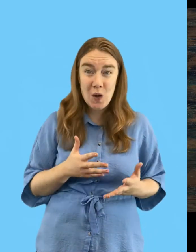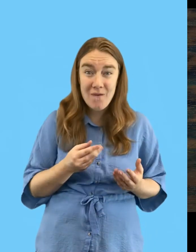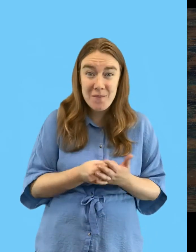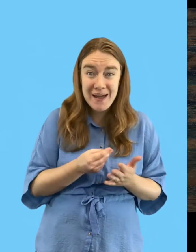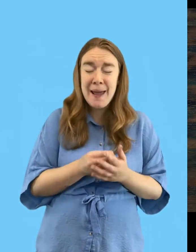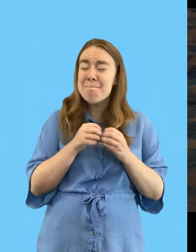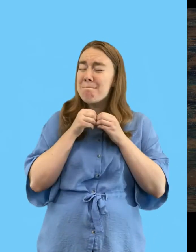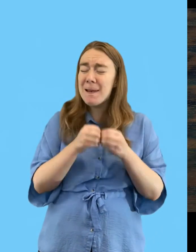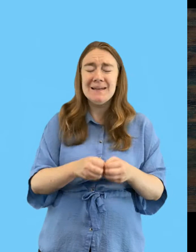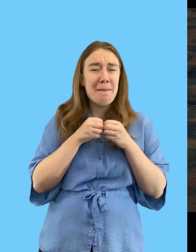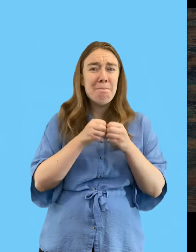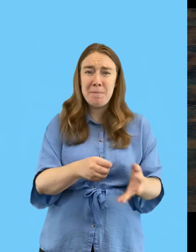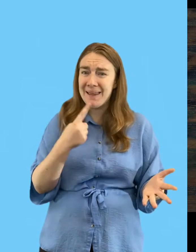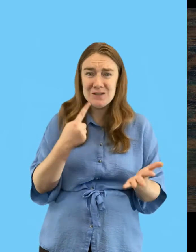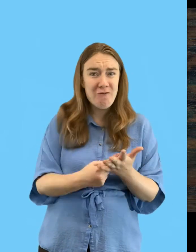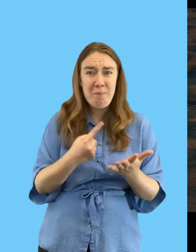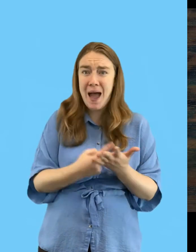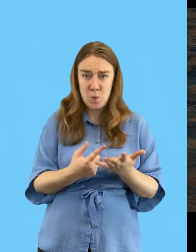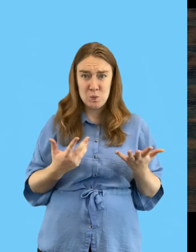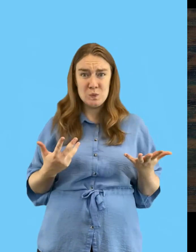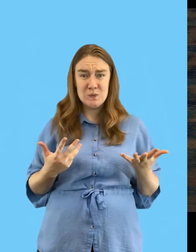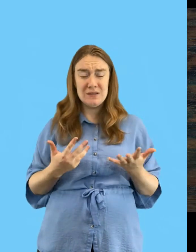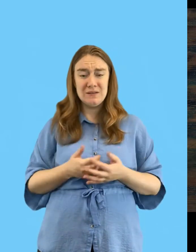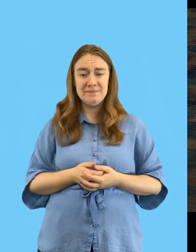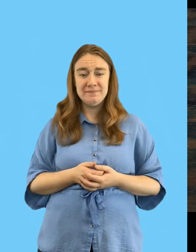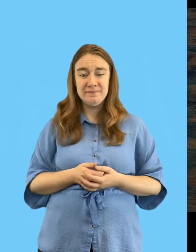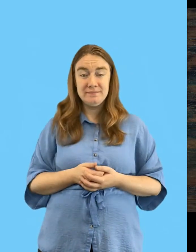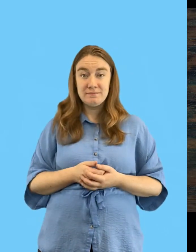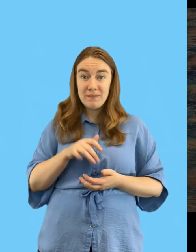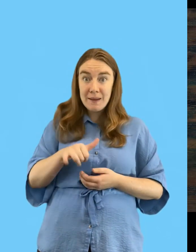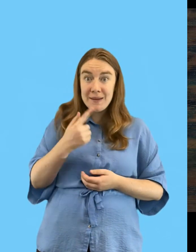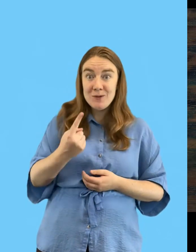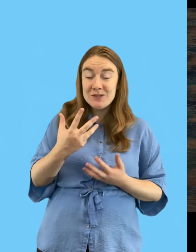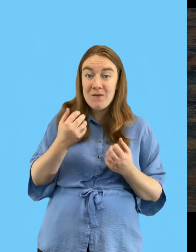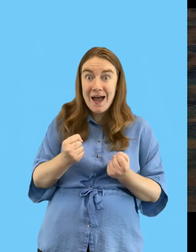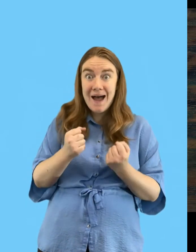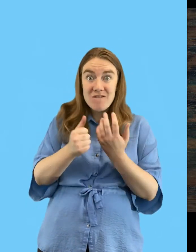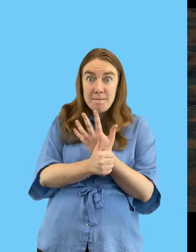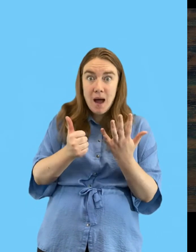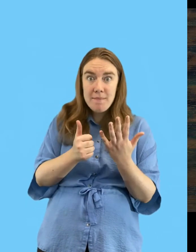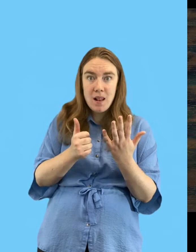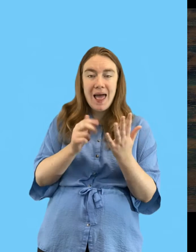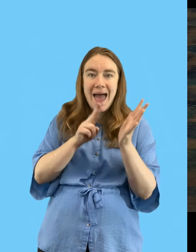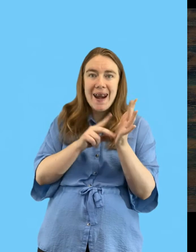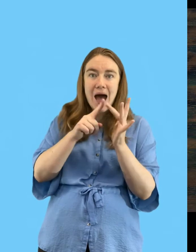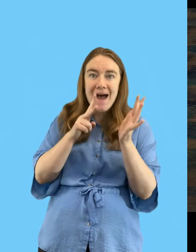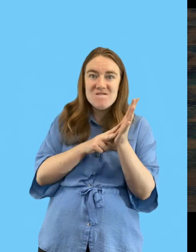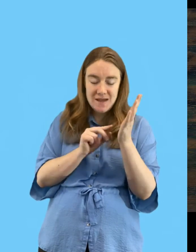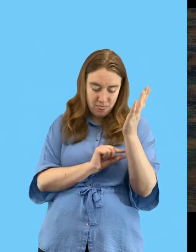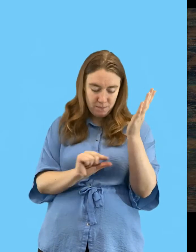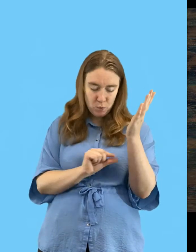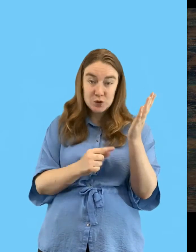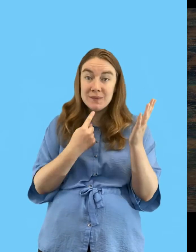of pounds in today's money. If you've got an NIV Bible, you'll see a footnote that makes clear that